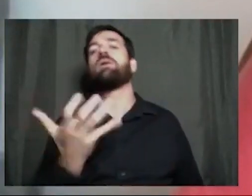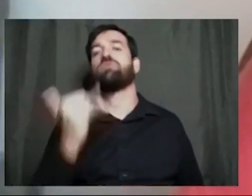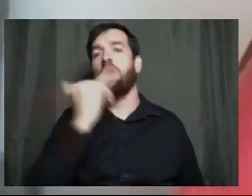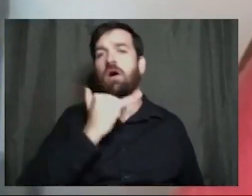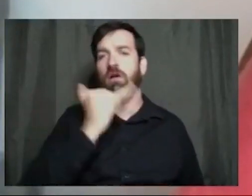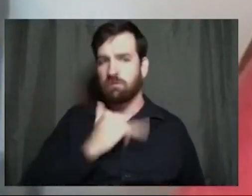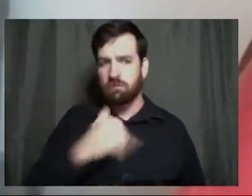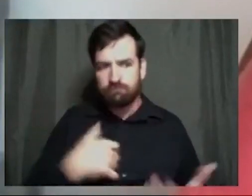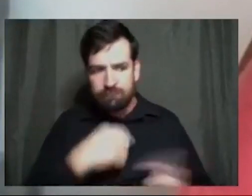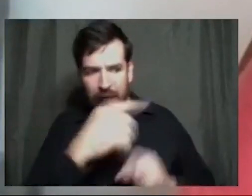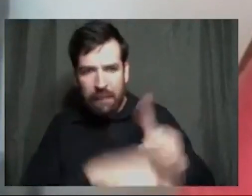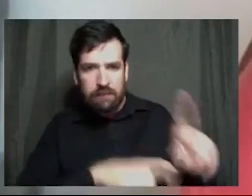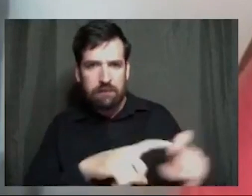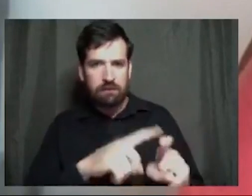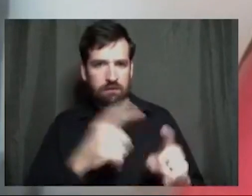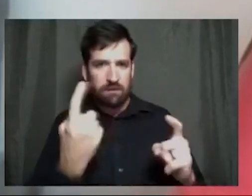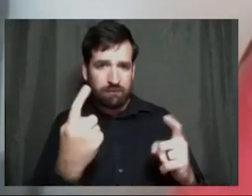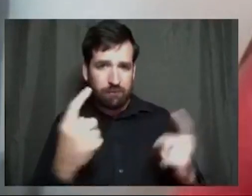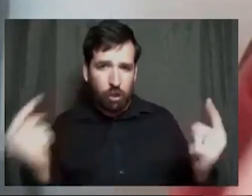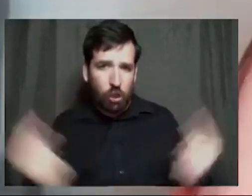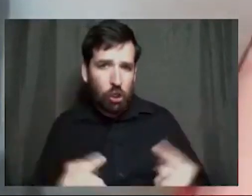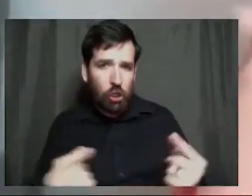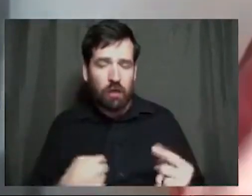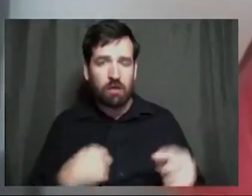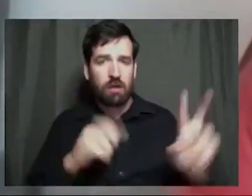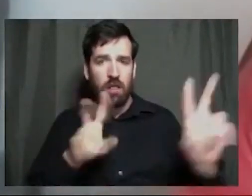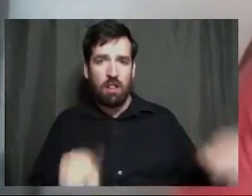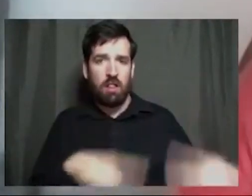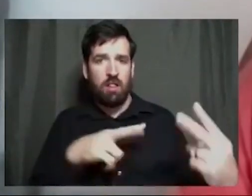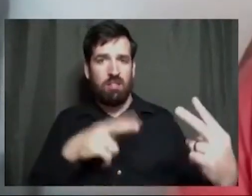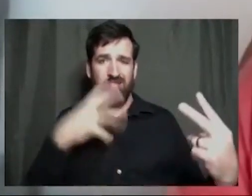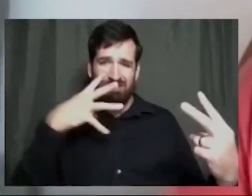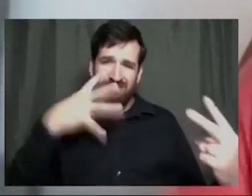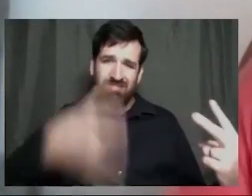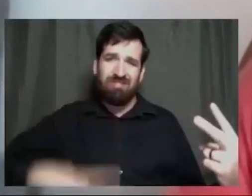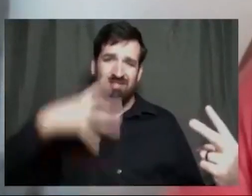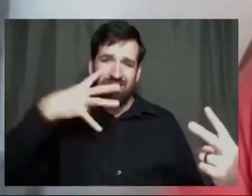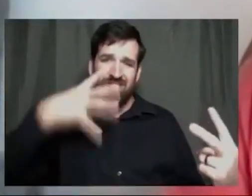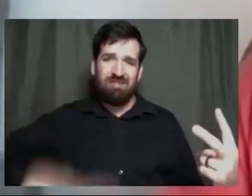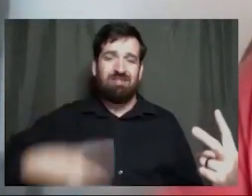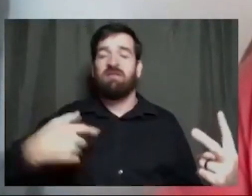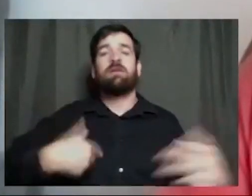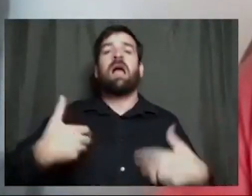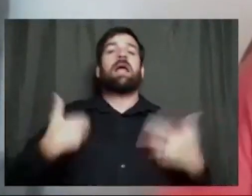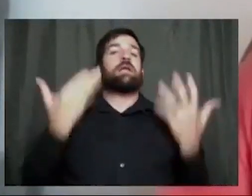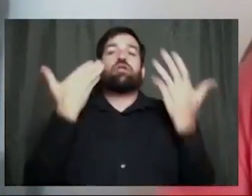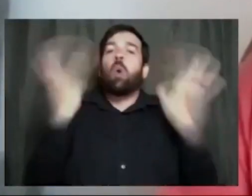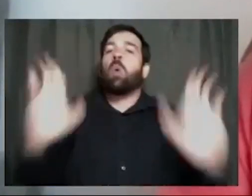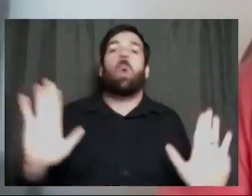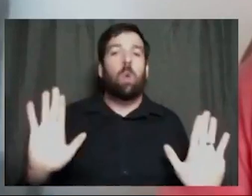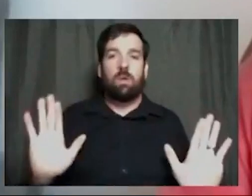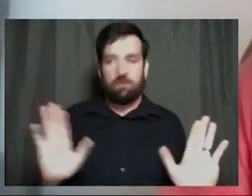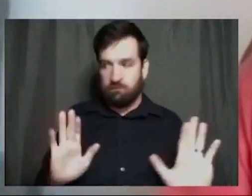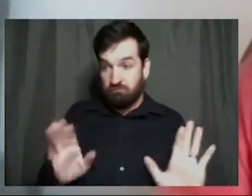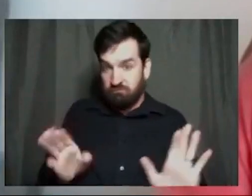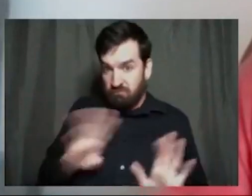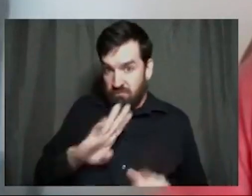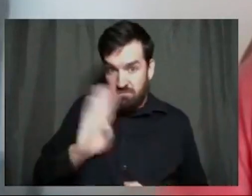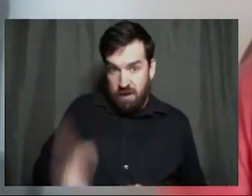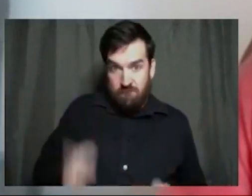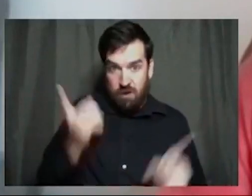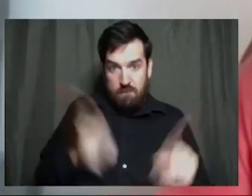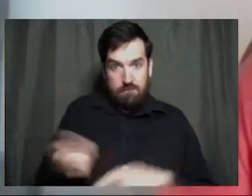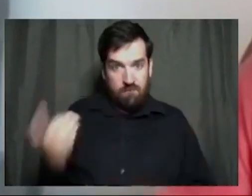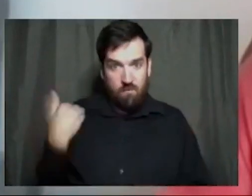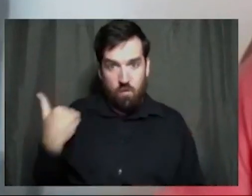what's wrong? Does anything hurt? And she just looked at me sobbing and said, I don't know. And that's never happened. And so,